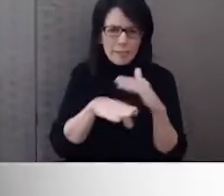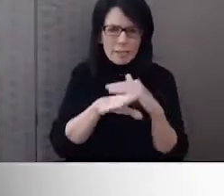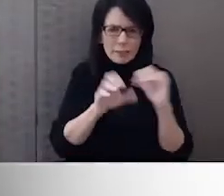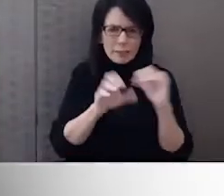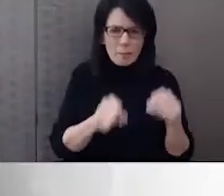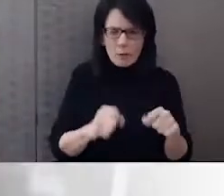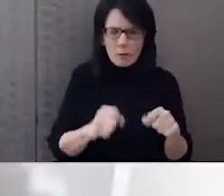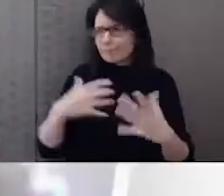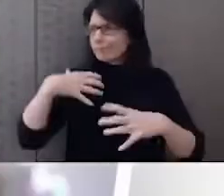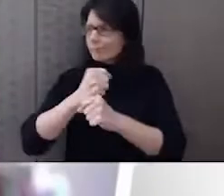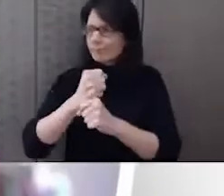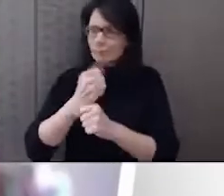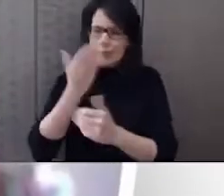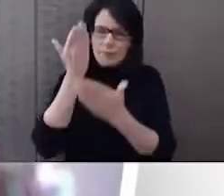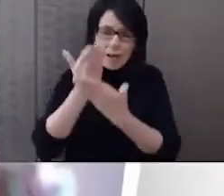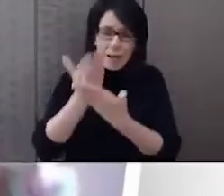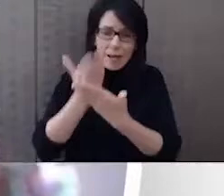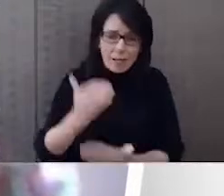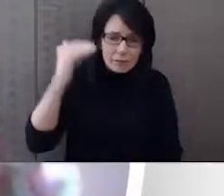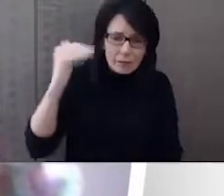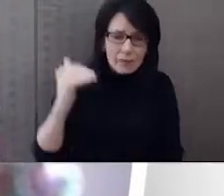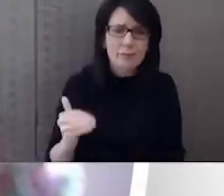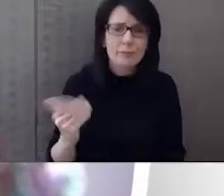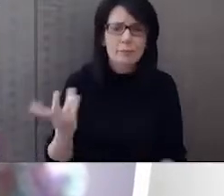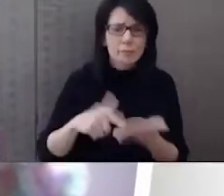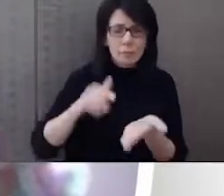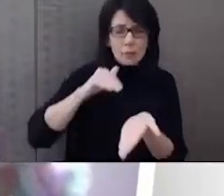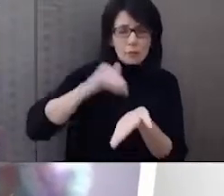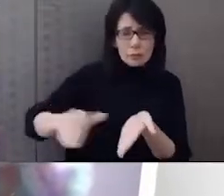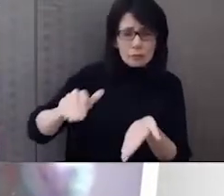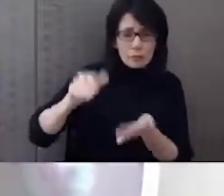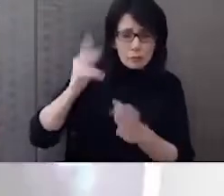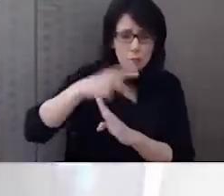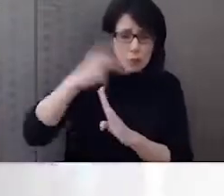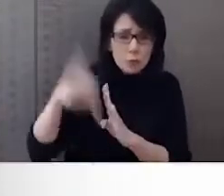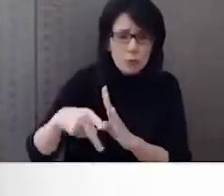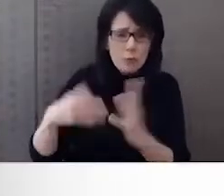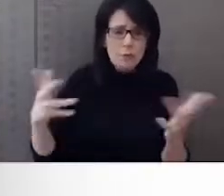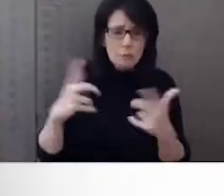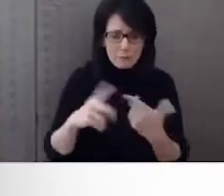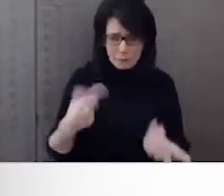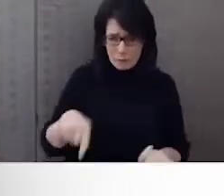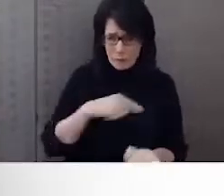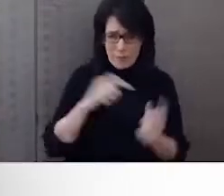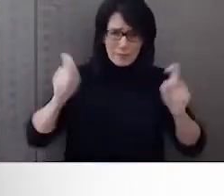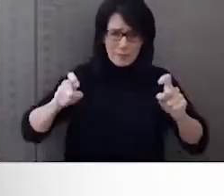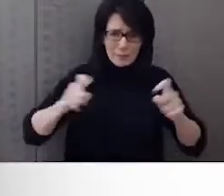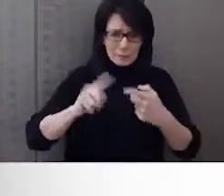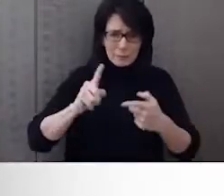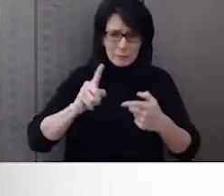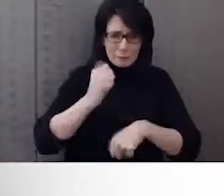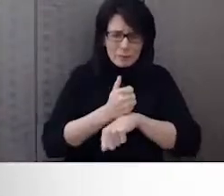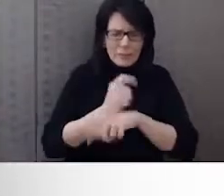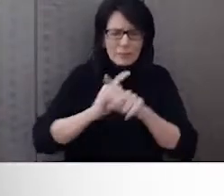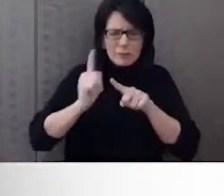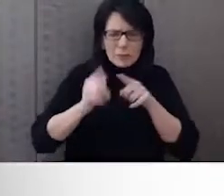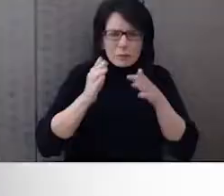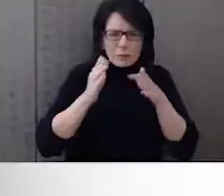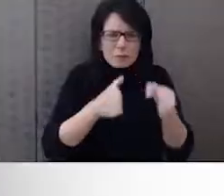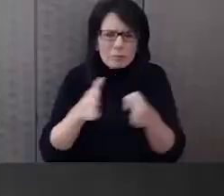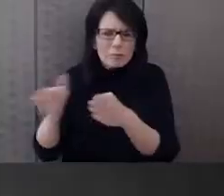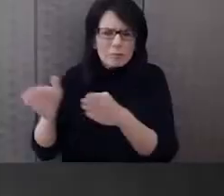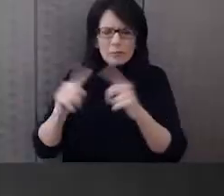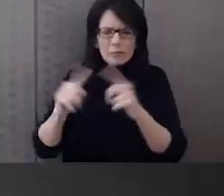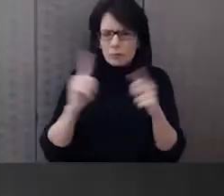on the various changes to the law, on the forgiveness program, and even to think through how we can deliver this on different types of platforms in different